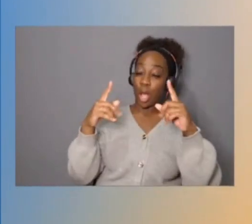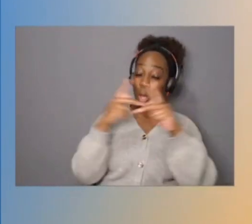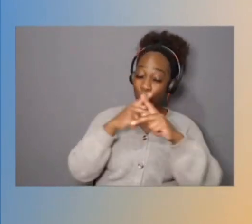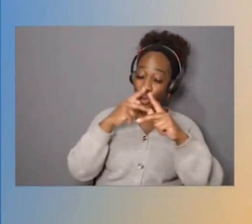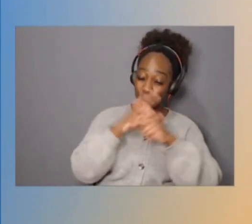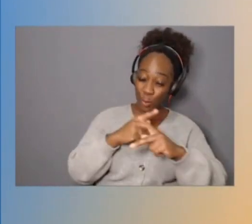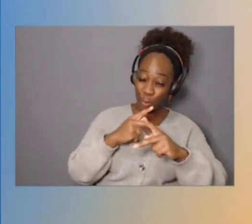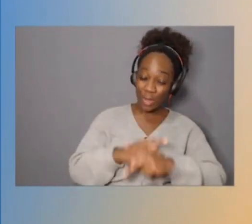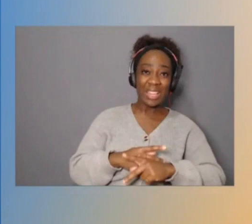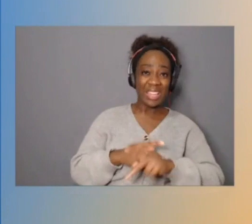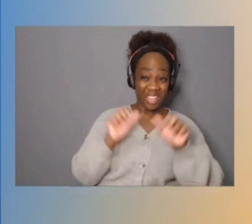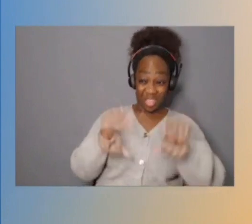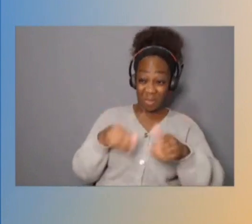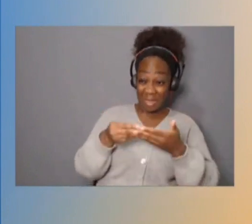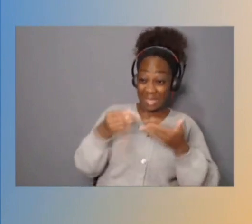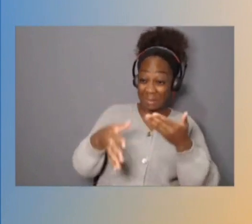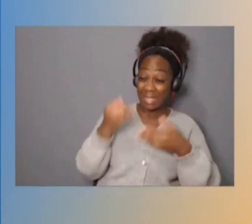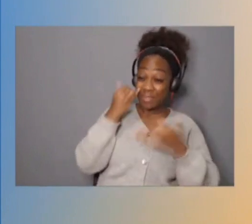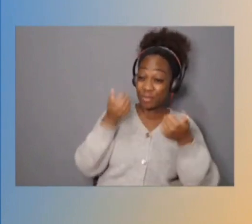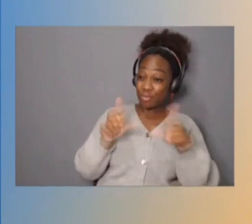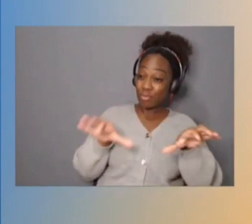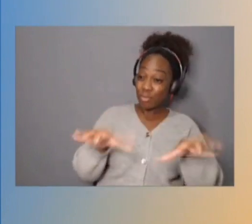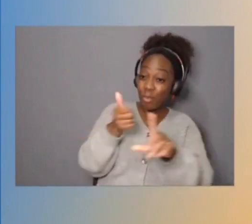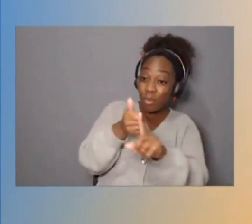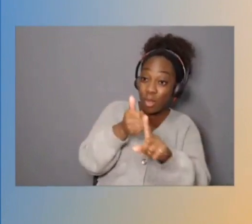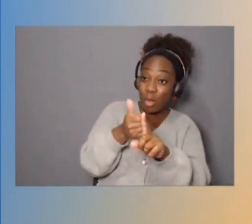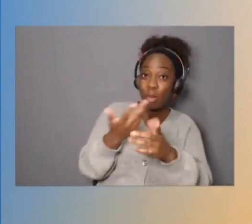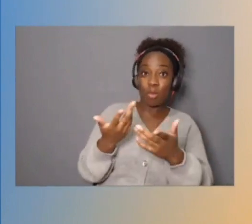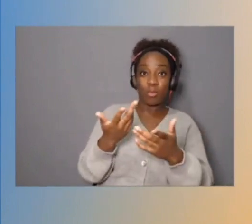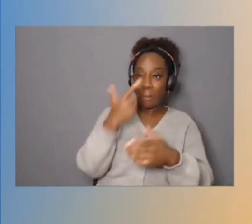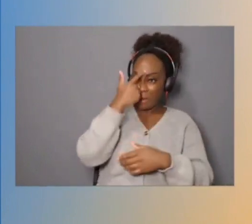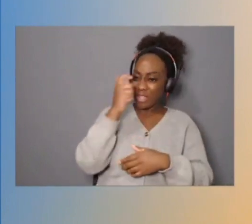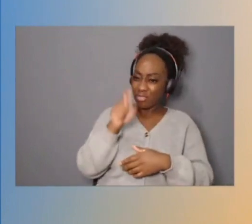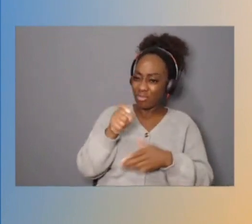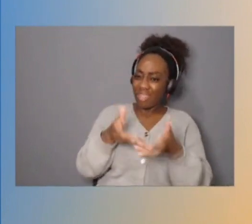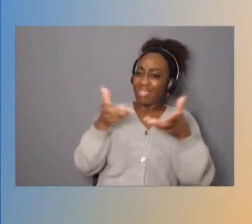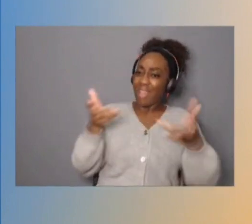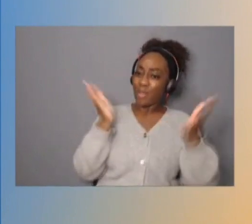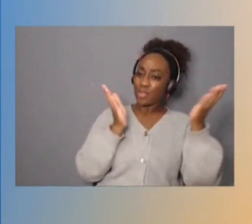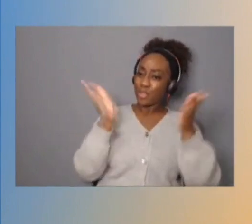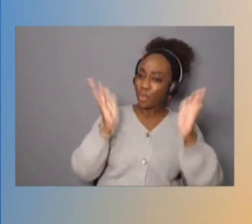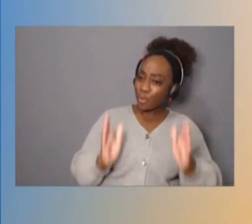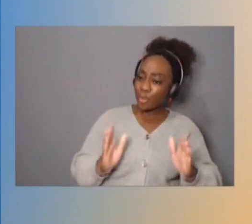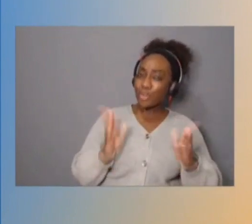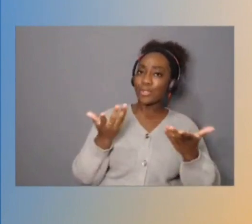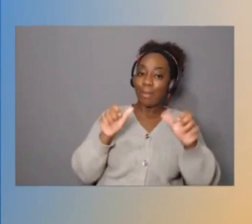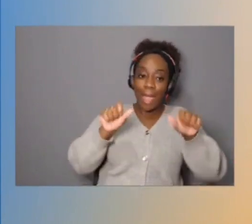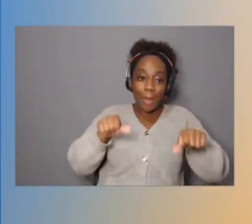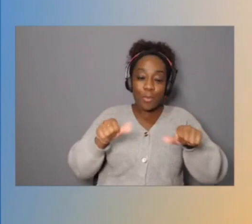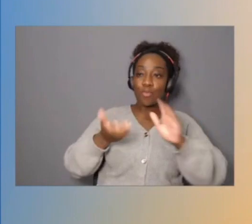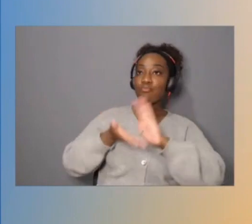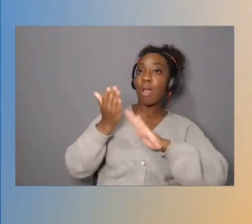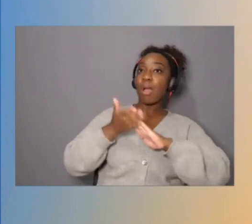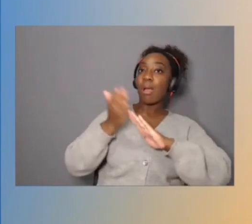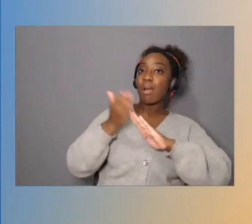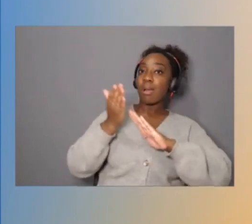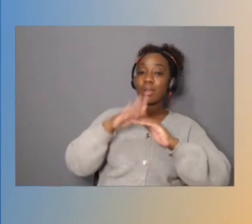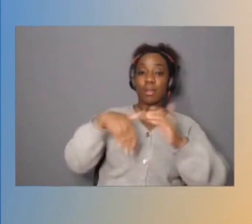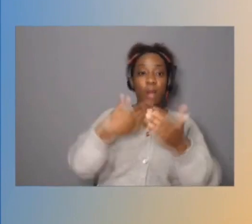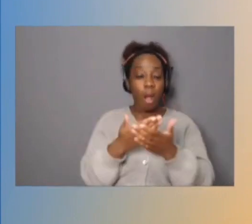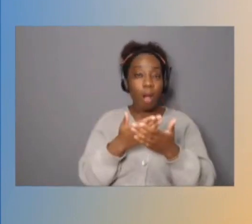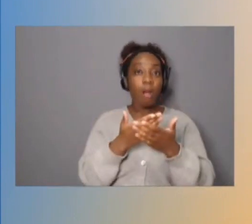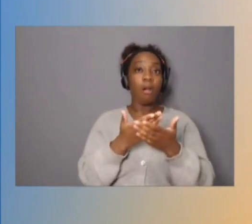it on your own. Also, just the amount of servers that you would need to just run all these simulations up